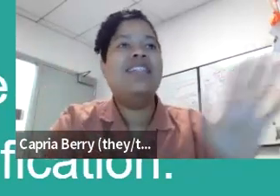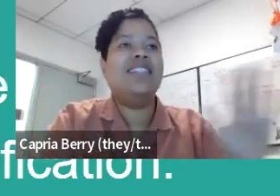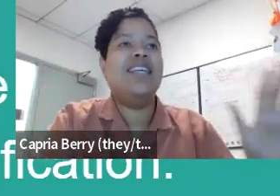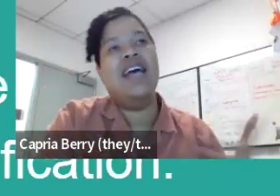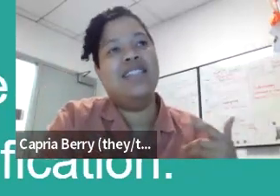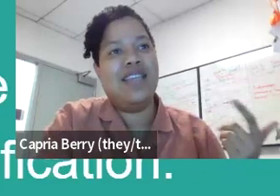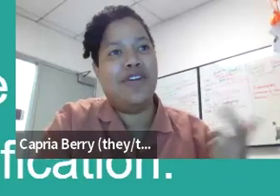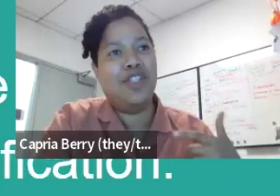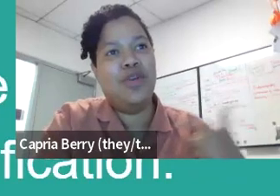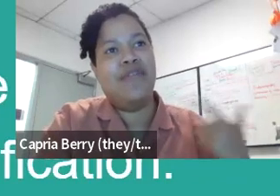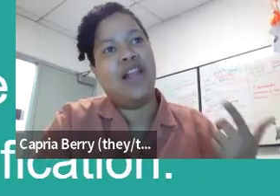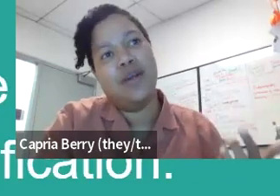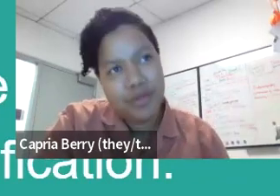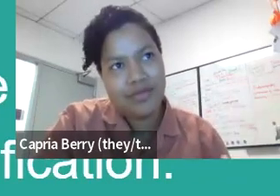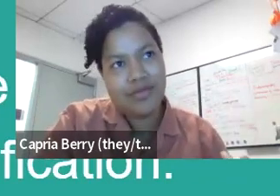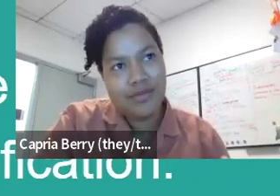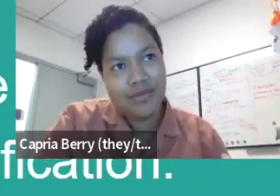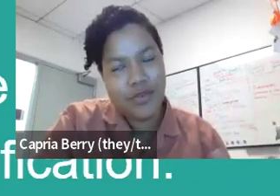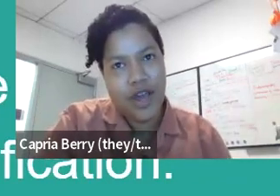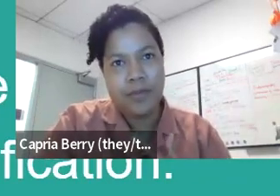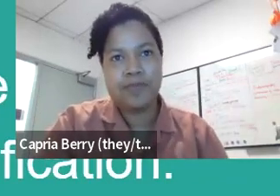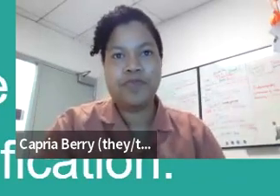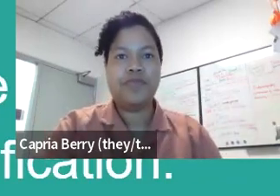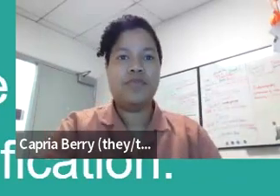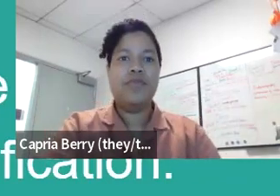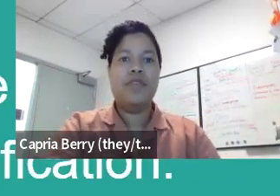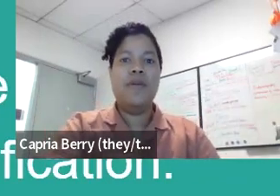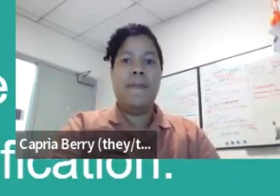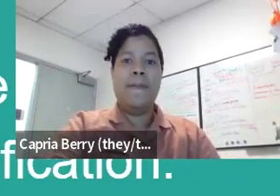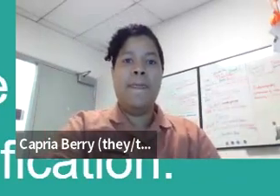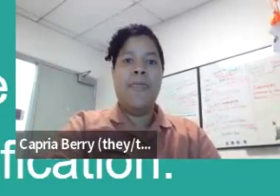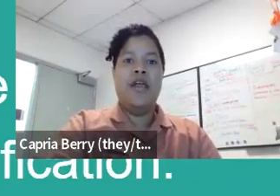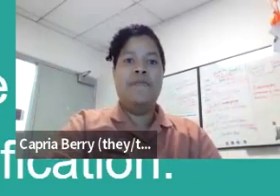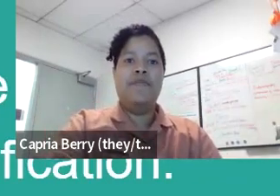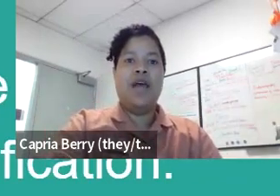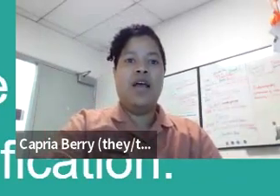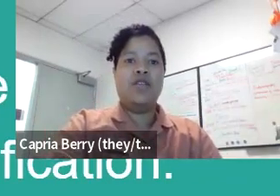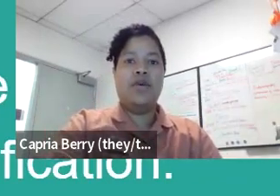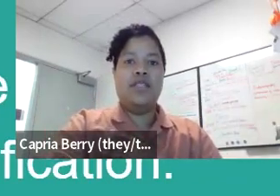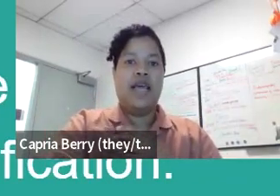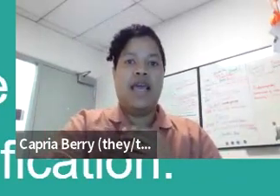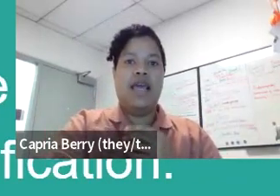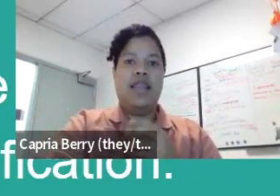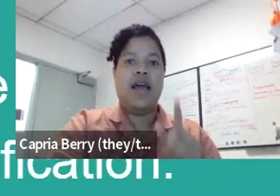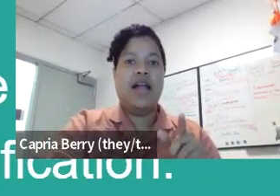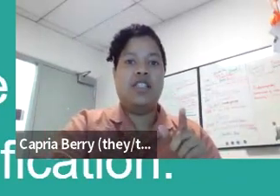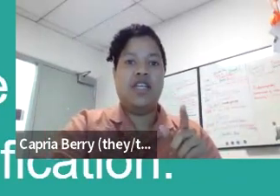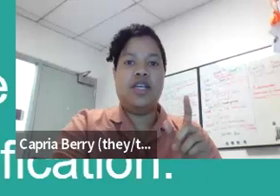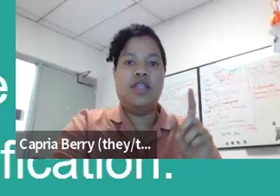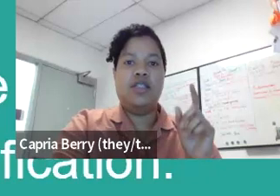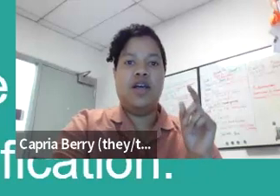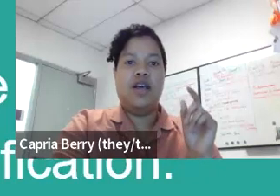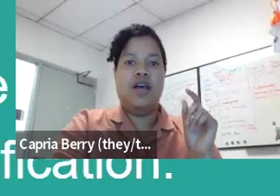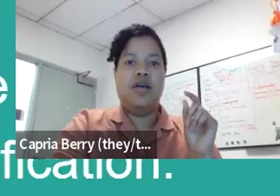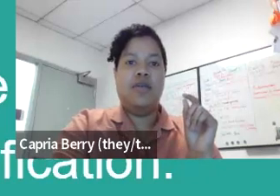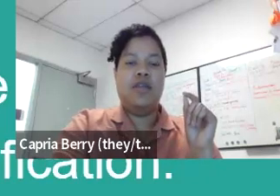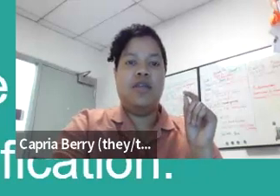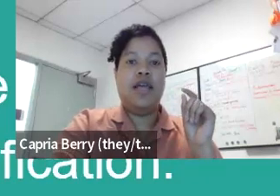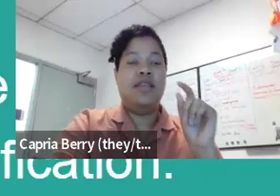the ways that they could be like actualized within higher education. And so I want to be clear here that